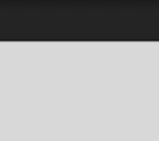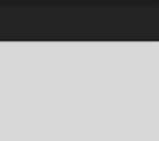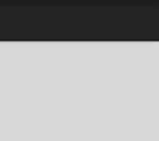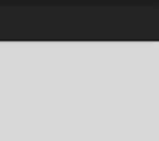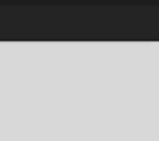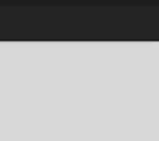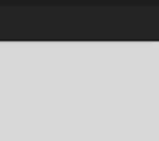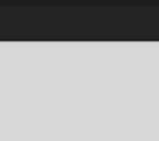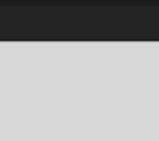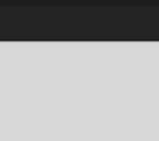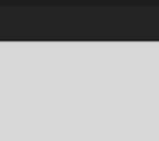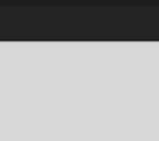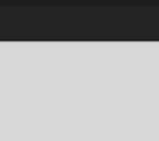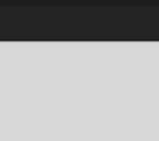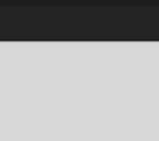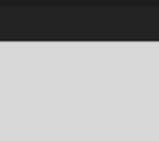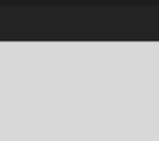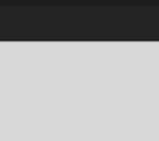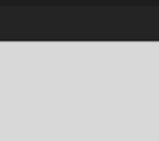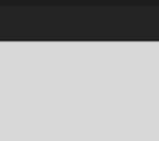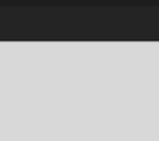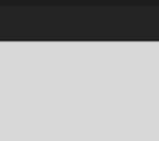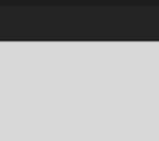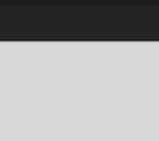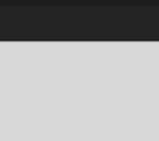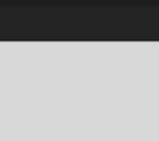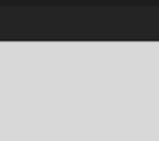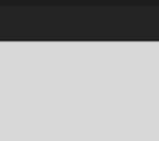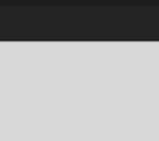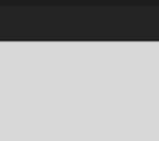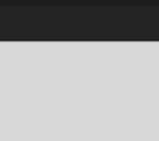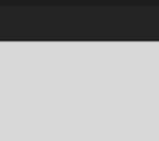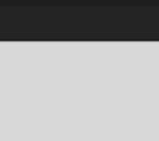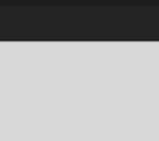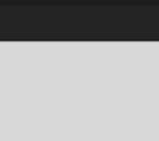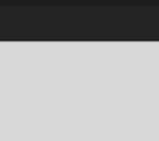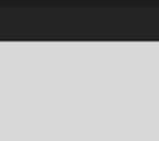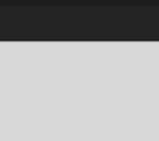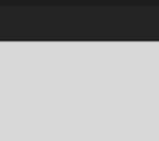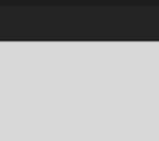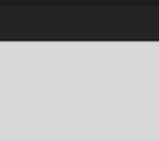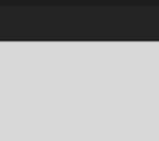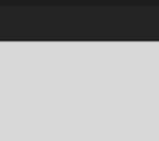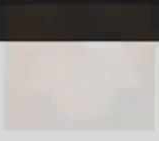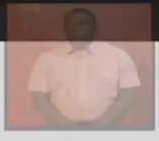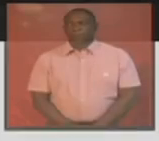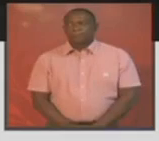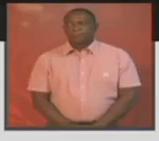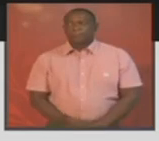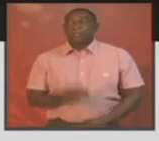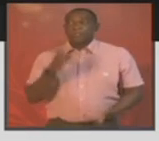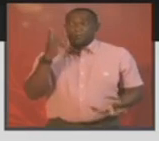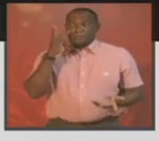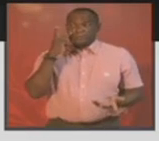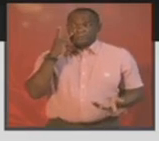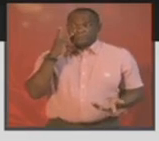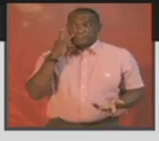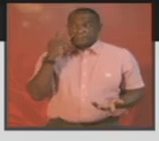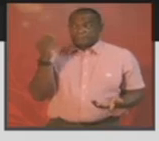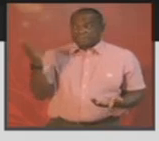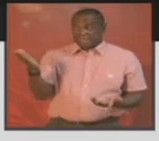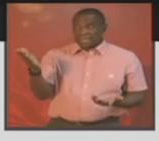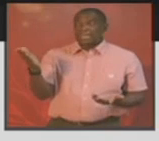please. As we can see, with the epidemiologic update, we have continued the trend of showing the epi